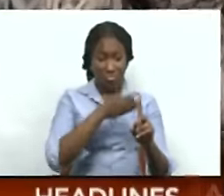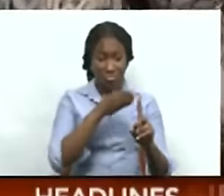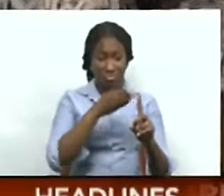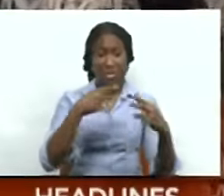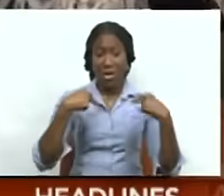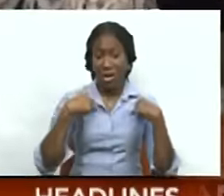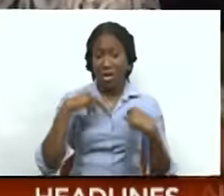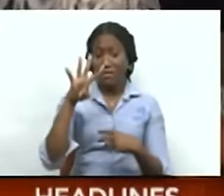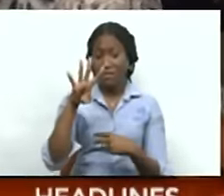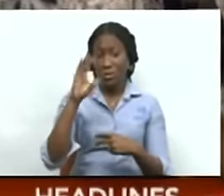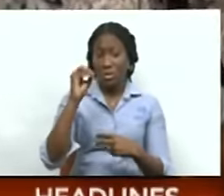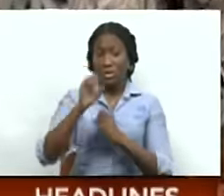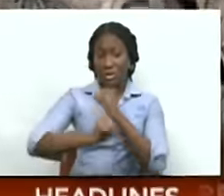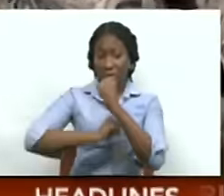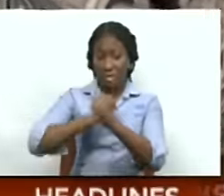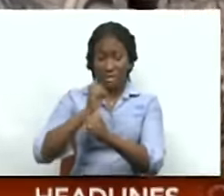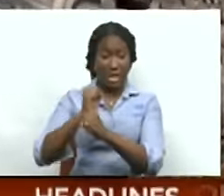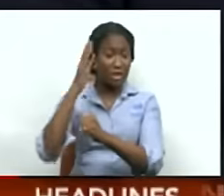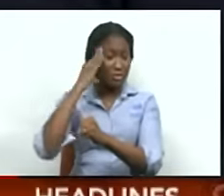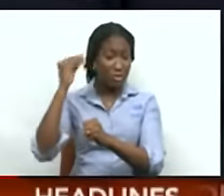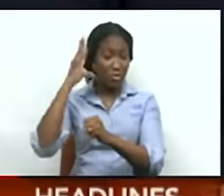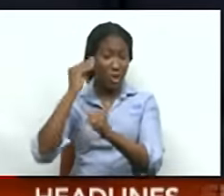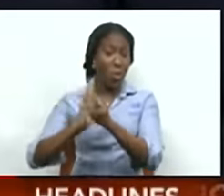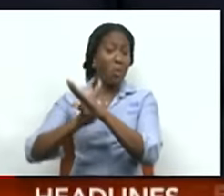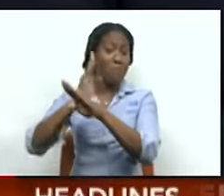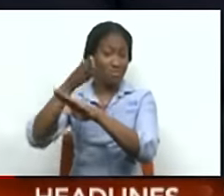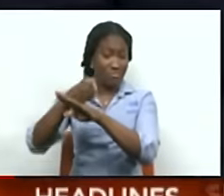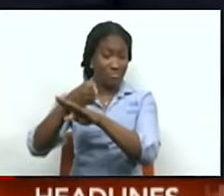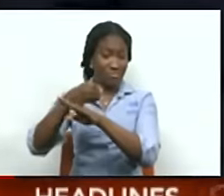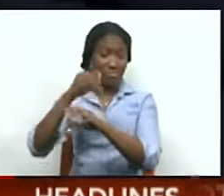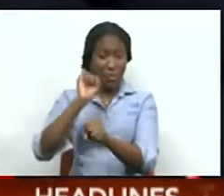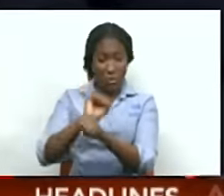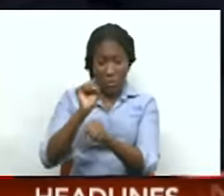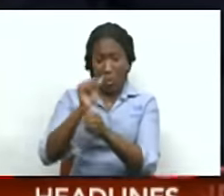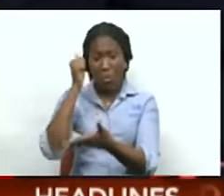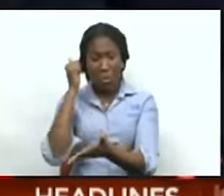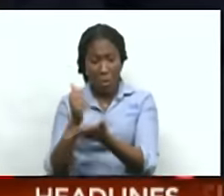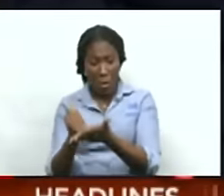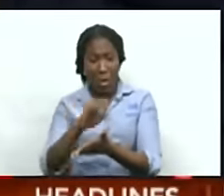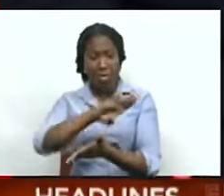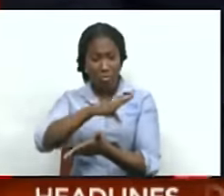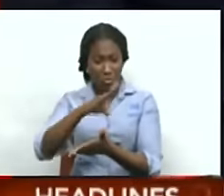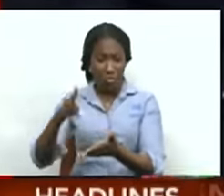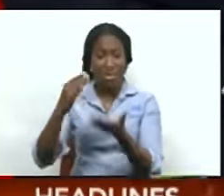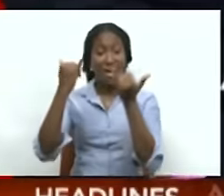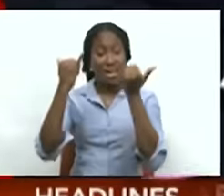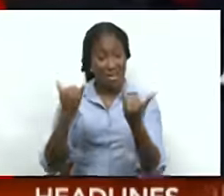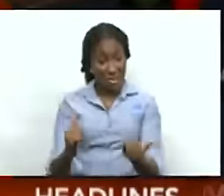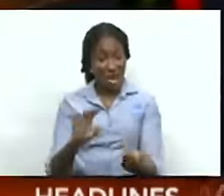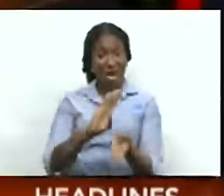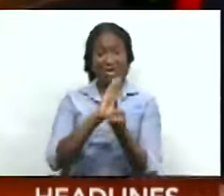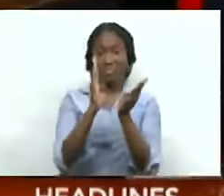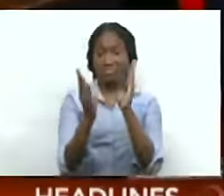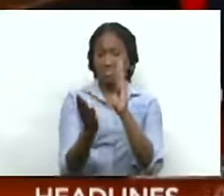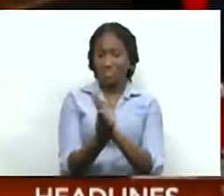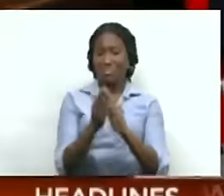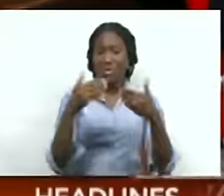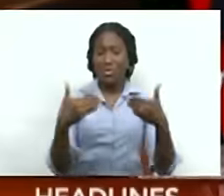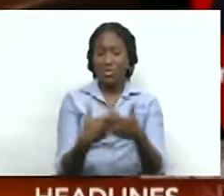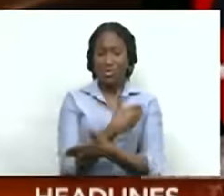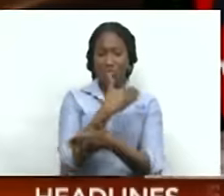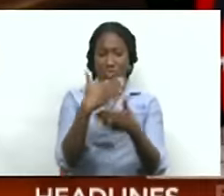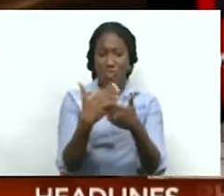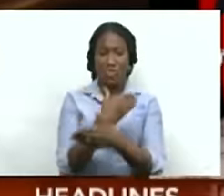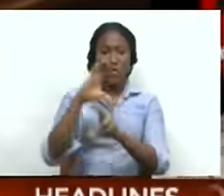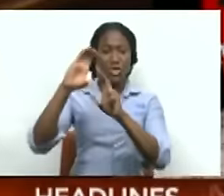various capacities, Hayden Gittens on Friday added one more portfolio under his belt. The newly sworn-in chairman of the Integrity Commission